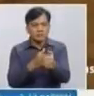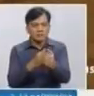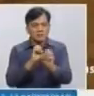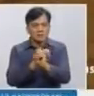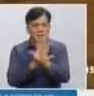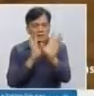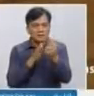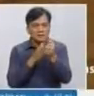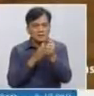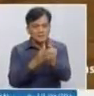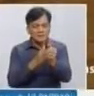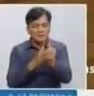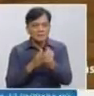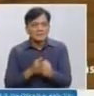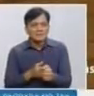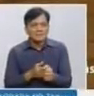light.